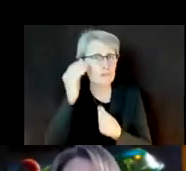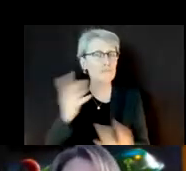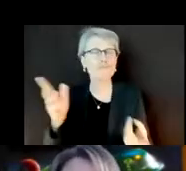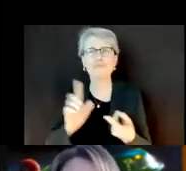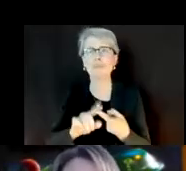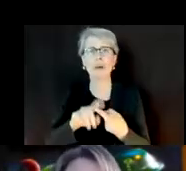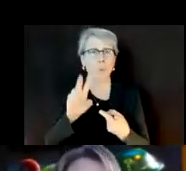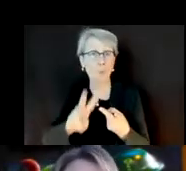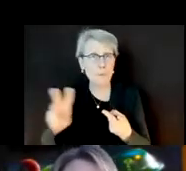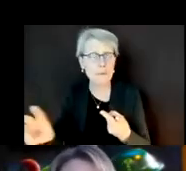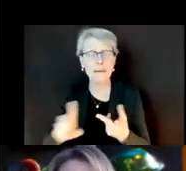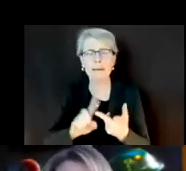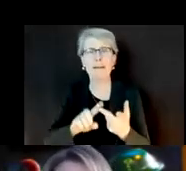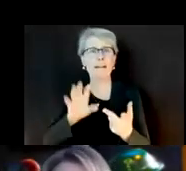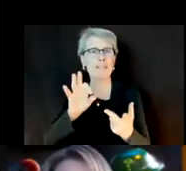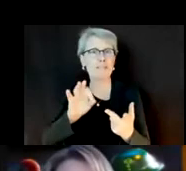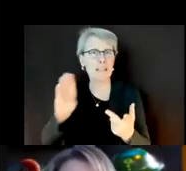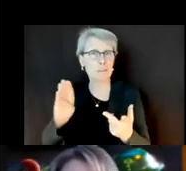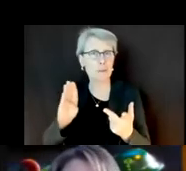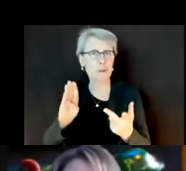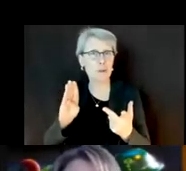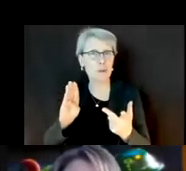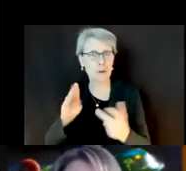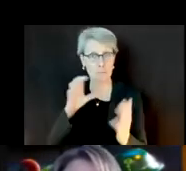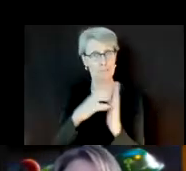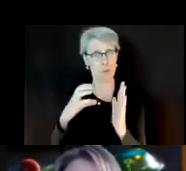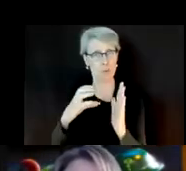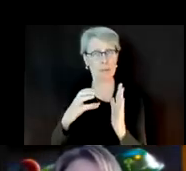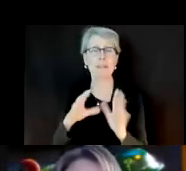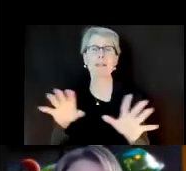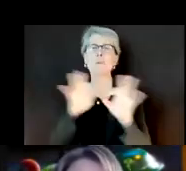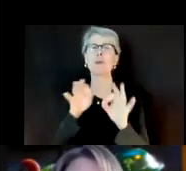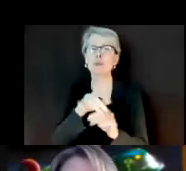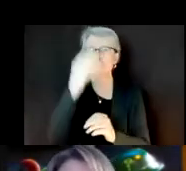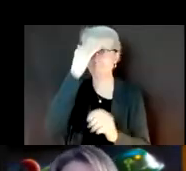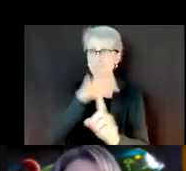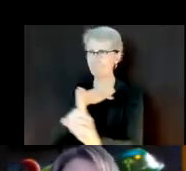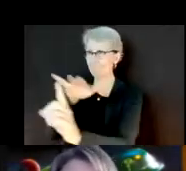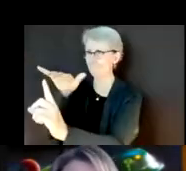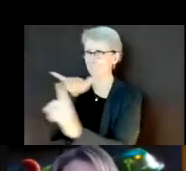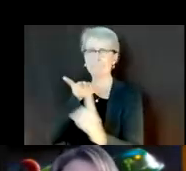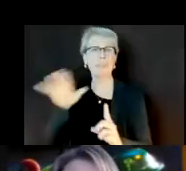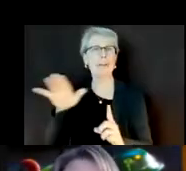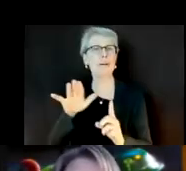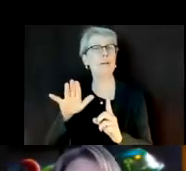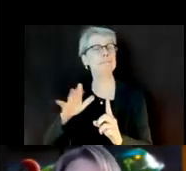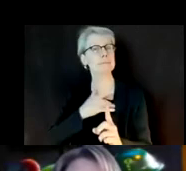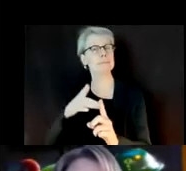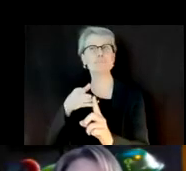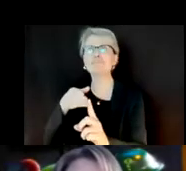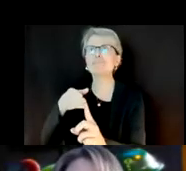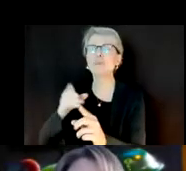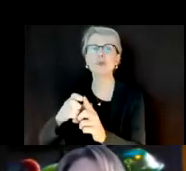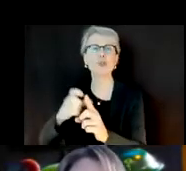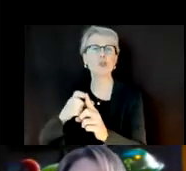that you do, you sort of understand what that language ecosystem is around your work, and then